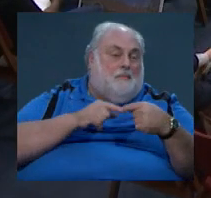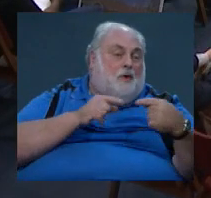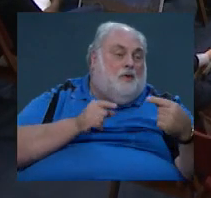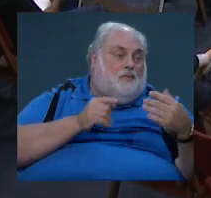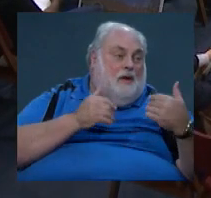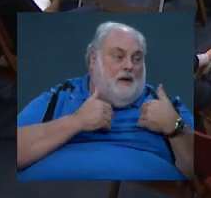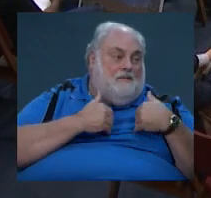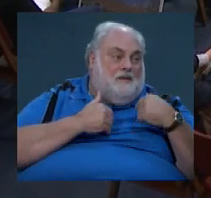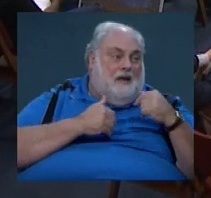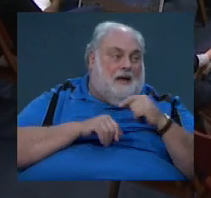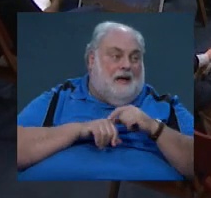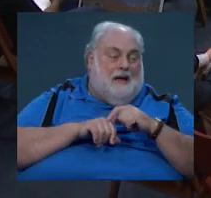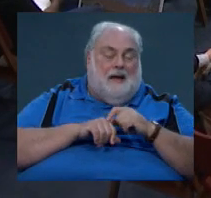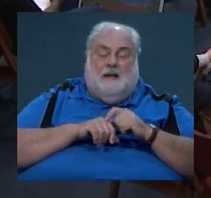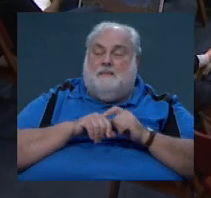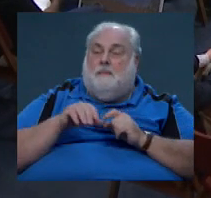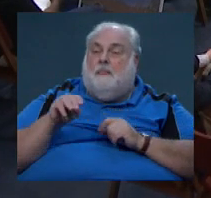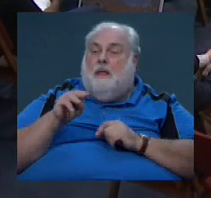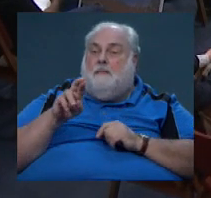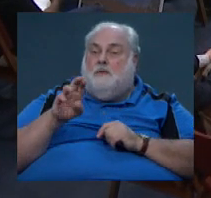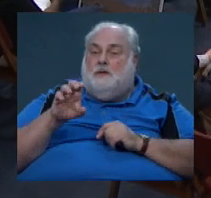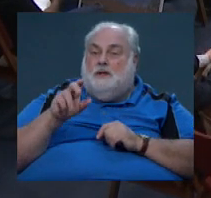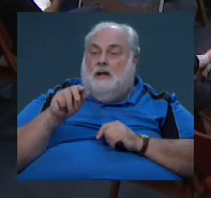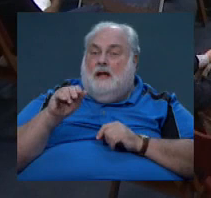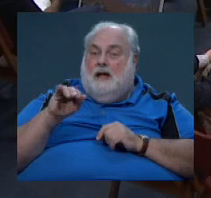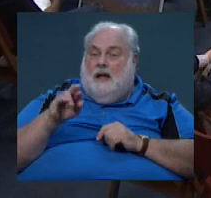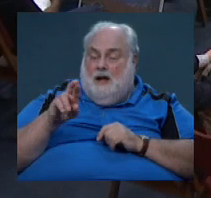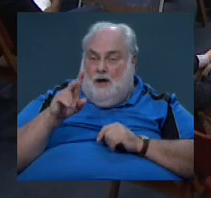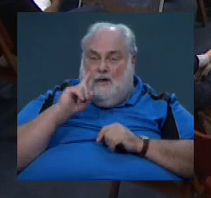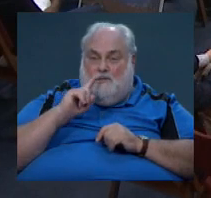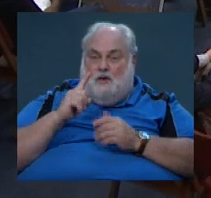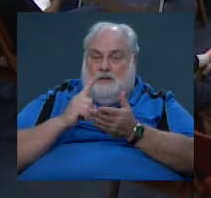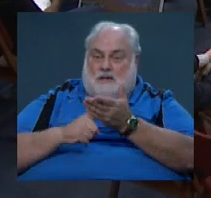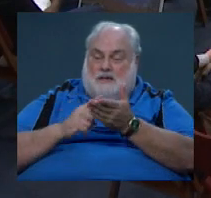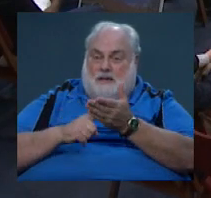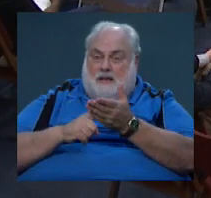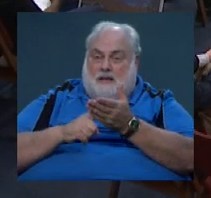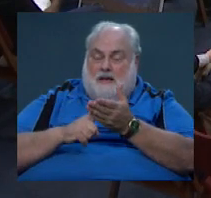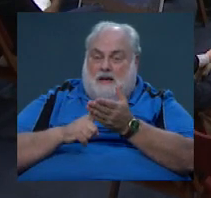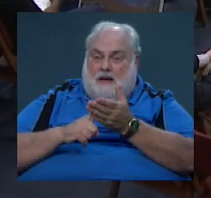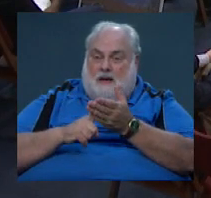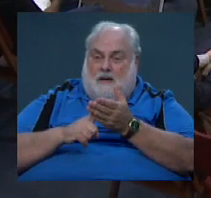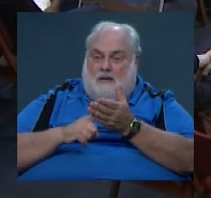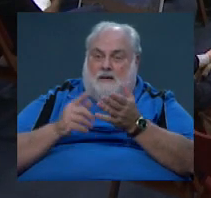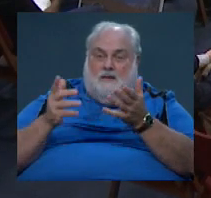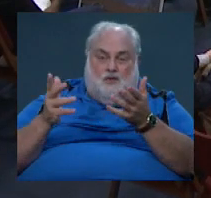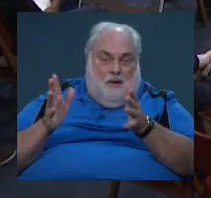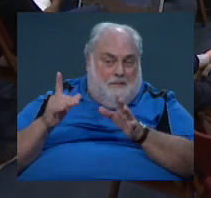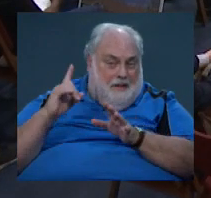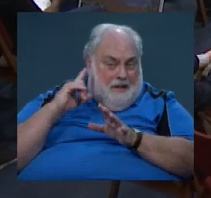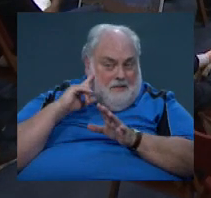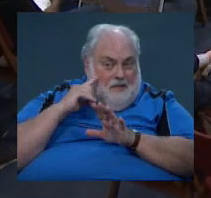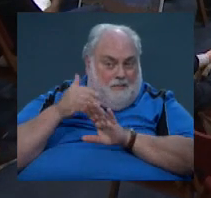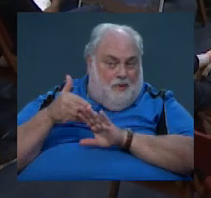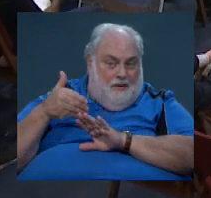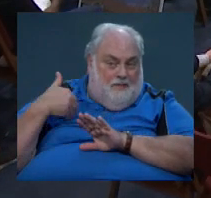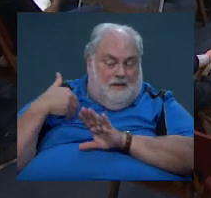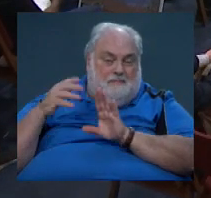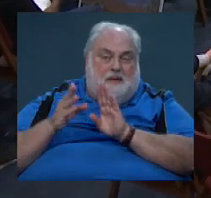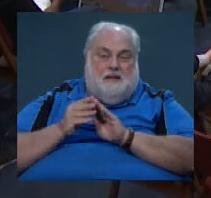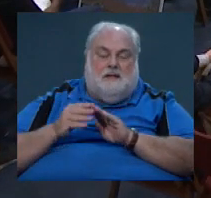have. Mr. Chair, would you set the criteria for the discussion that's been already heard at a previous meeting?